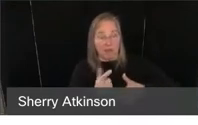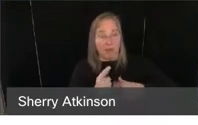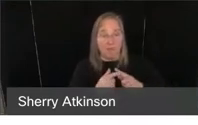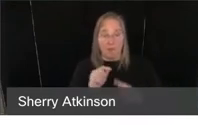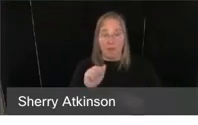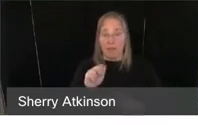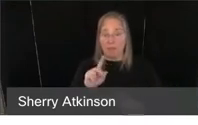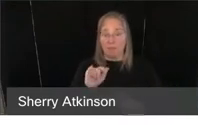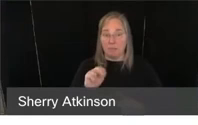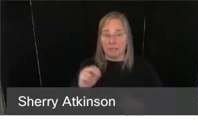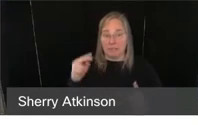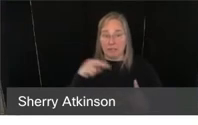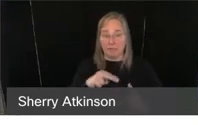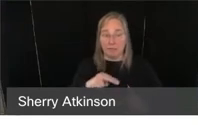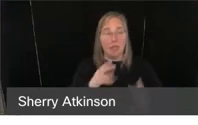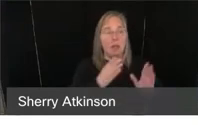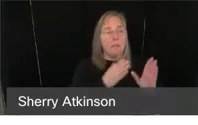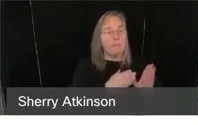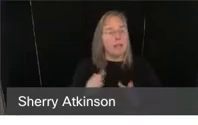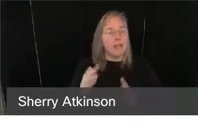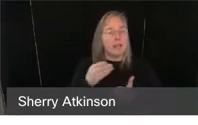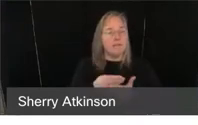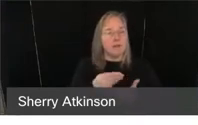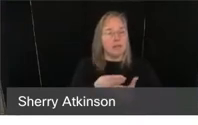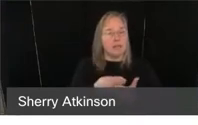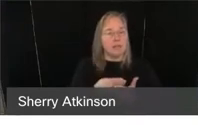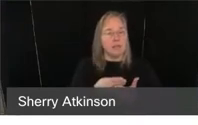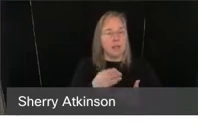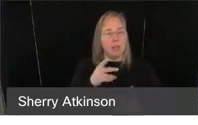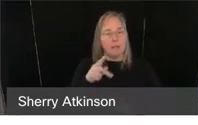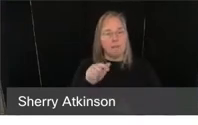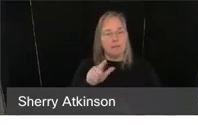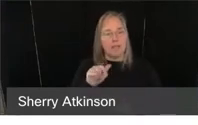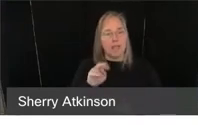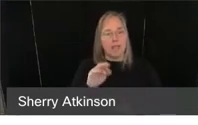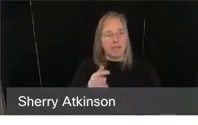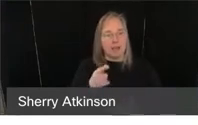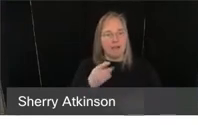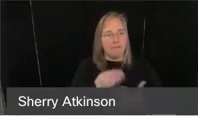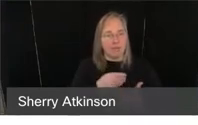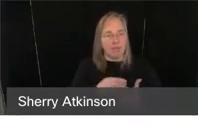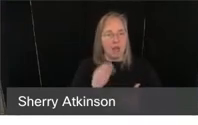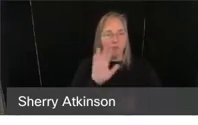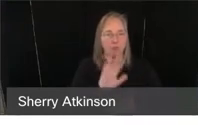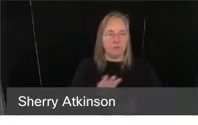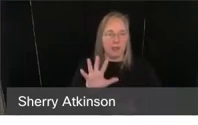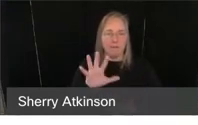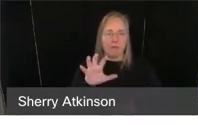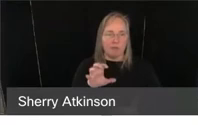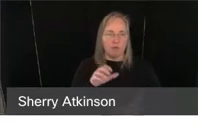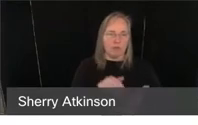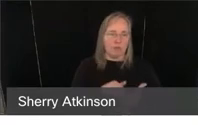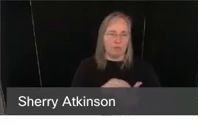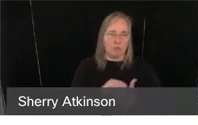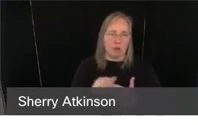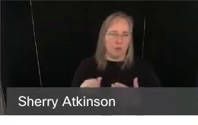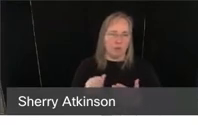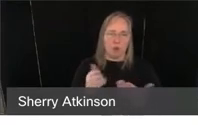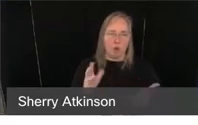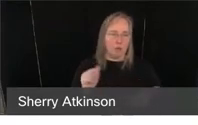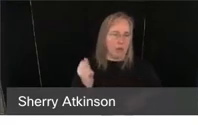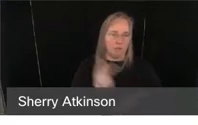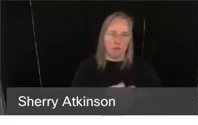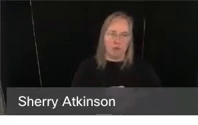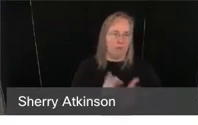the planning funding in an approximate amount of $500,000 has already been